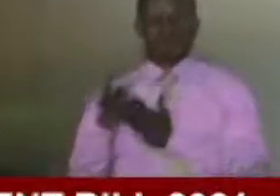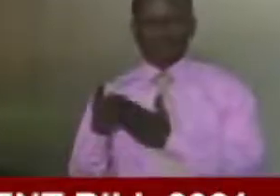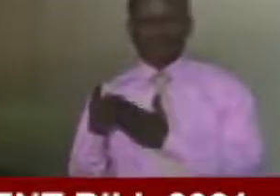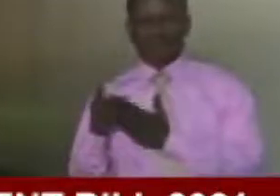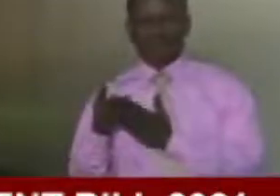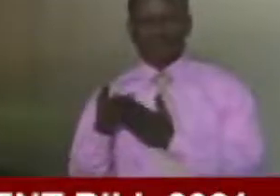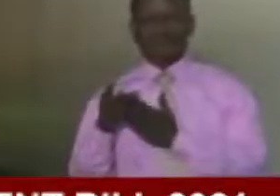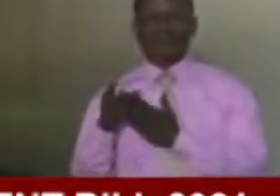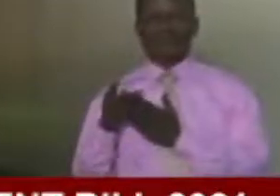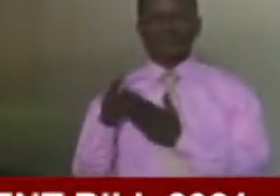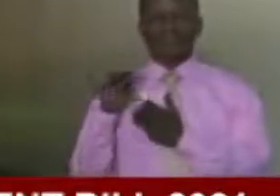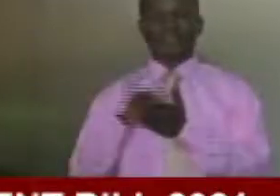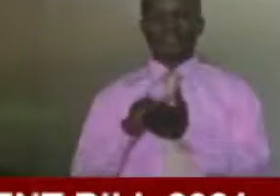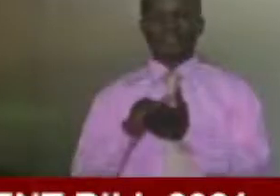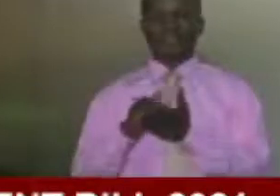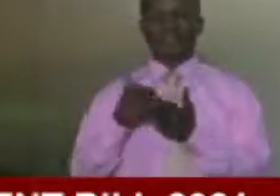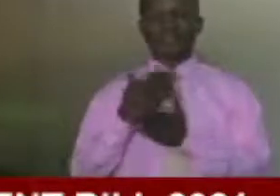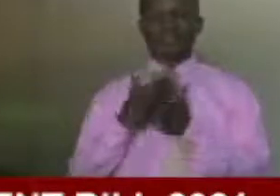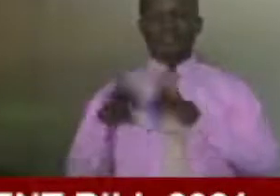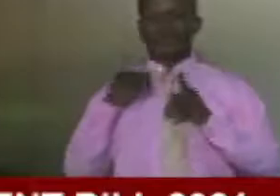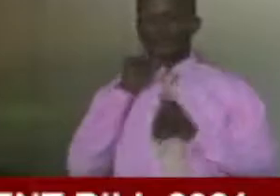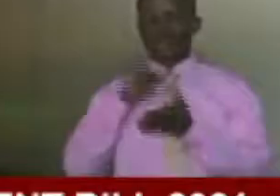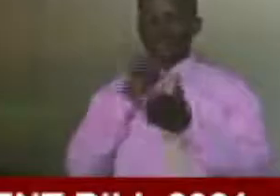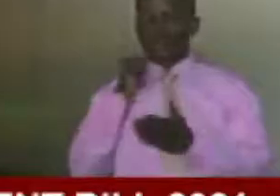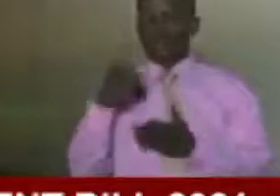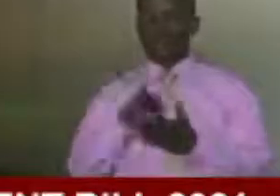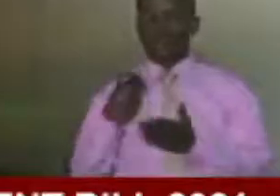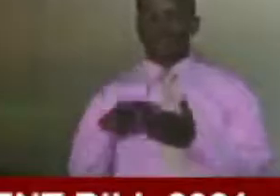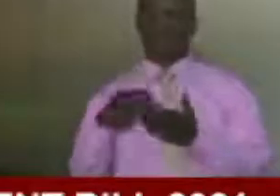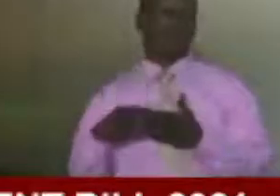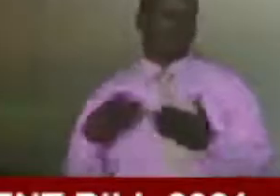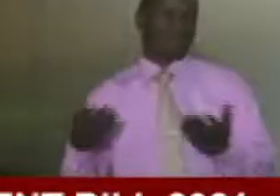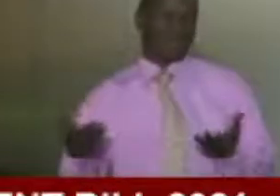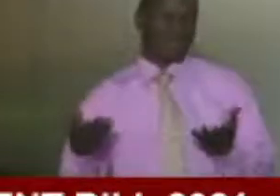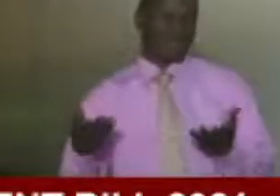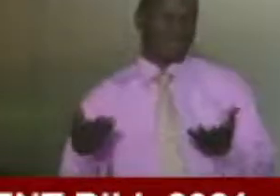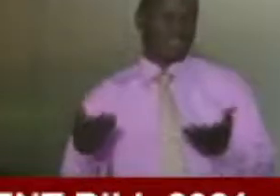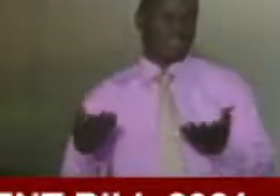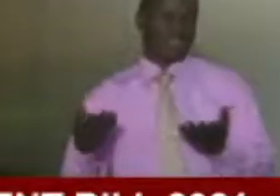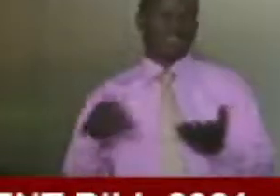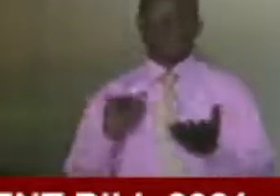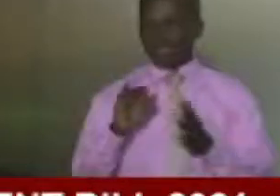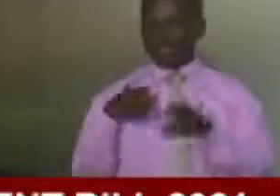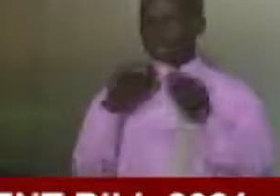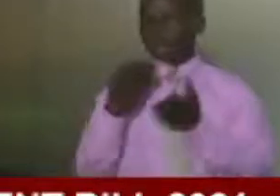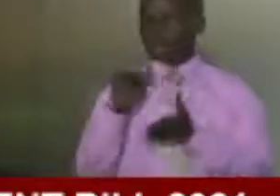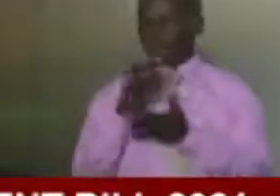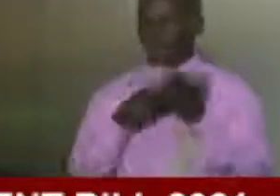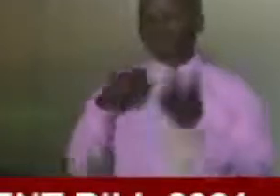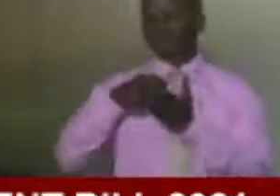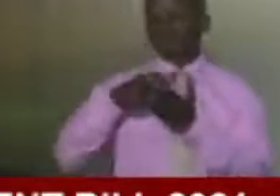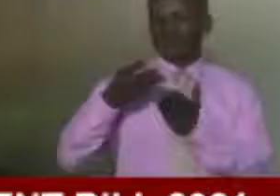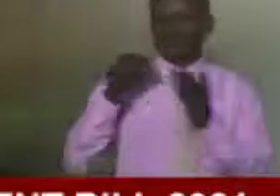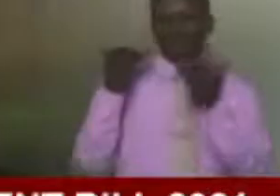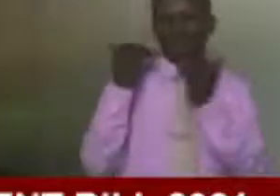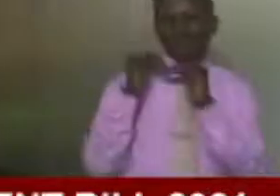some if of we us are people today. Who do not really have the money, yes, and we are given a spending limit, yes, it's like you don't have money and you are